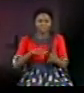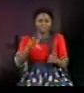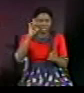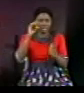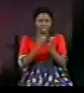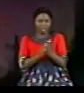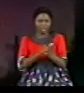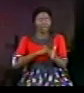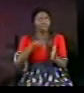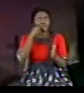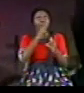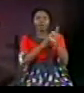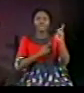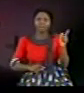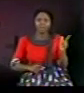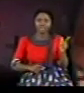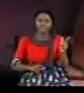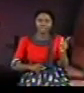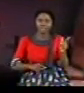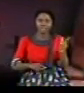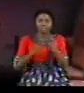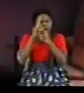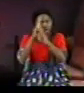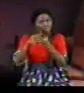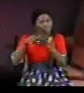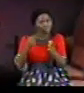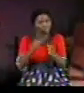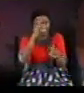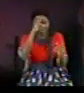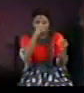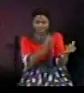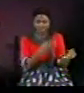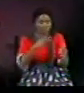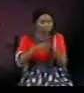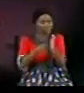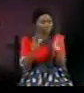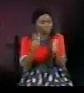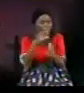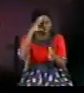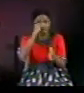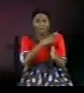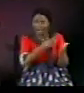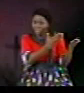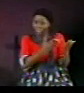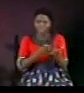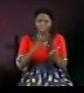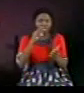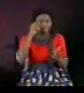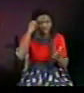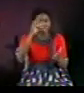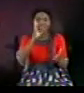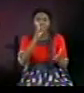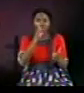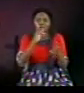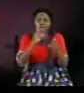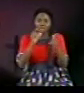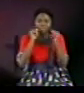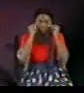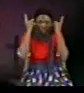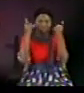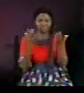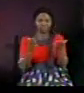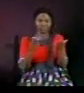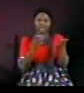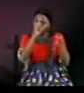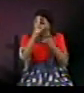Lord, honor the faith of this little boy and bring our mother back to life. Honor the faith of this little boy and bring